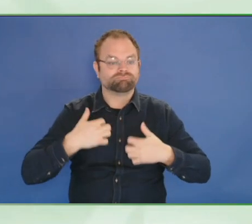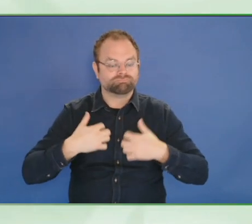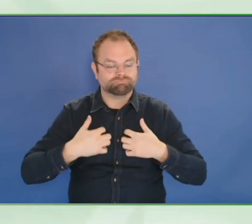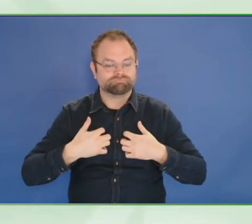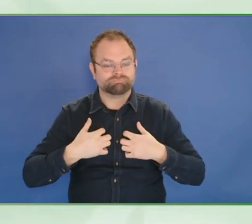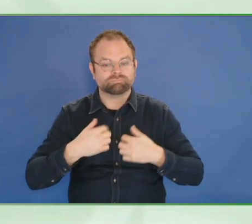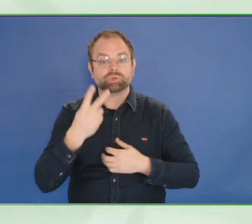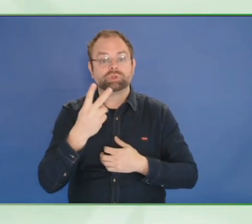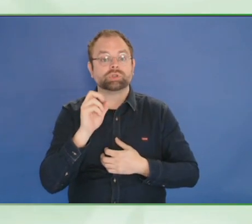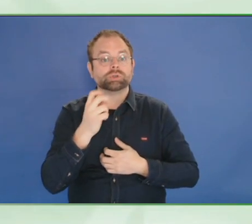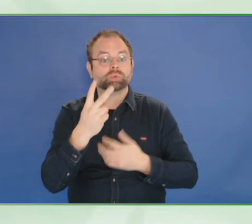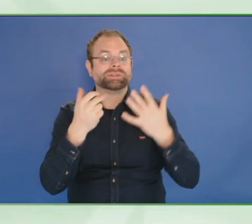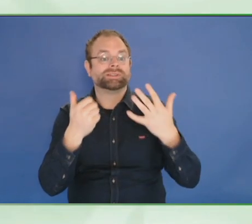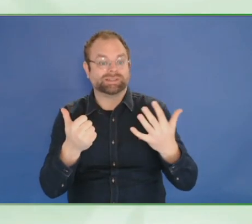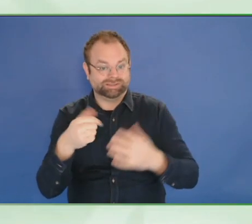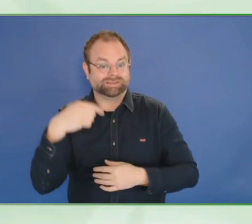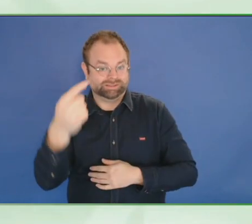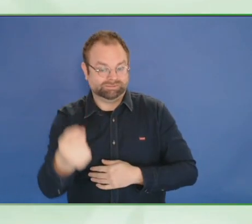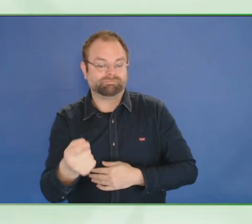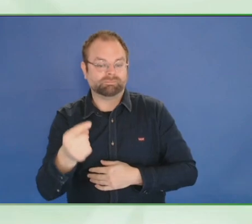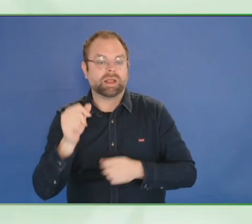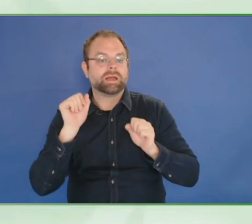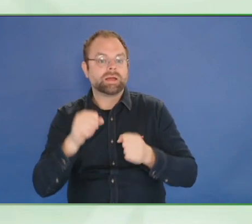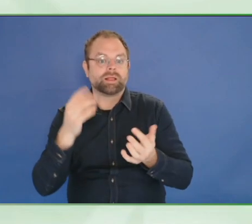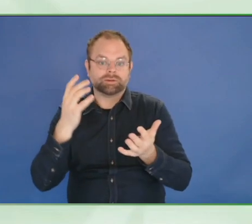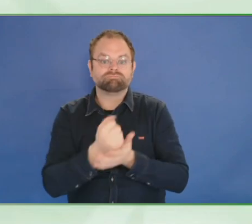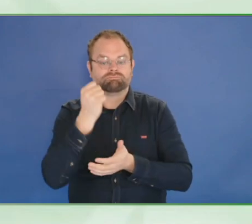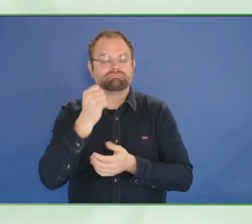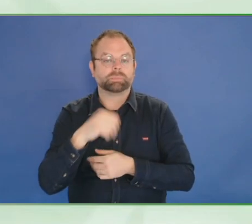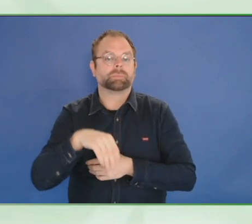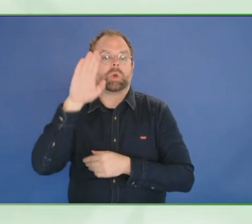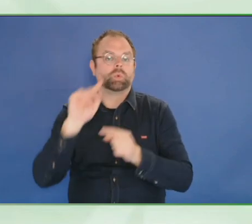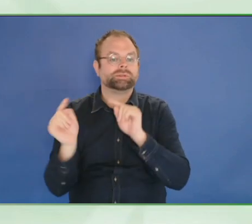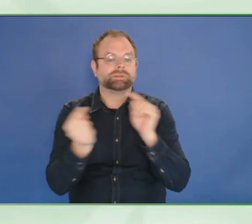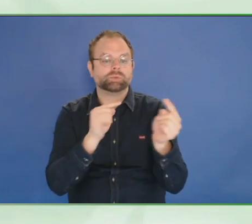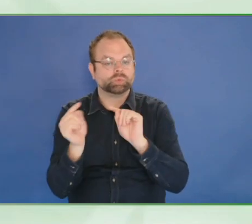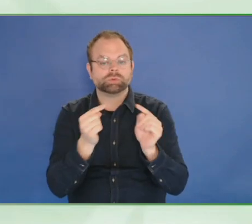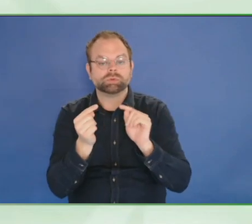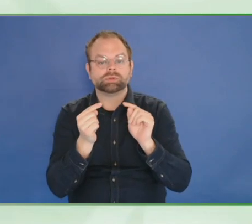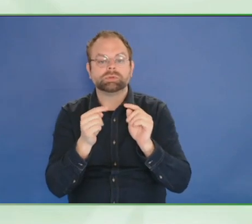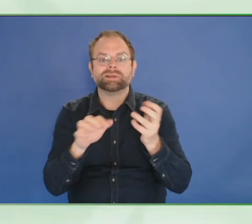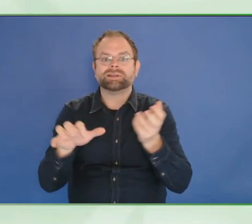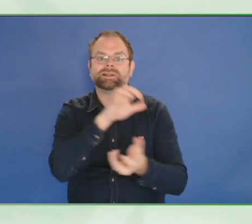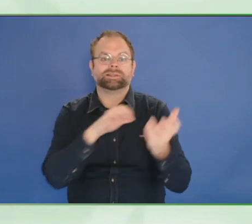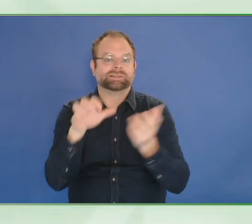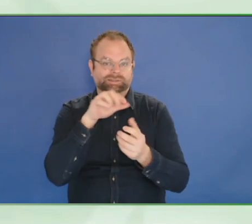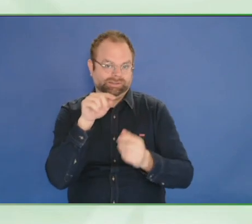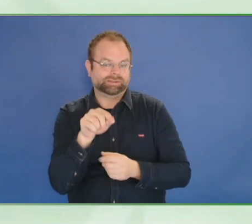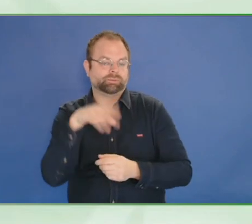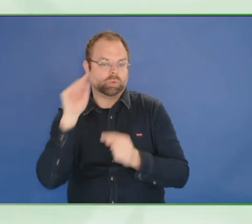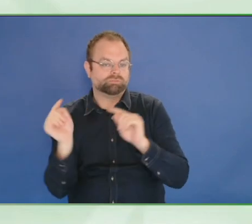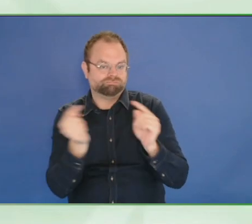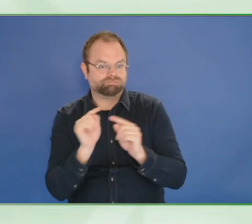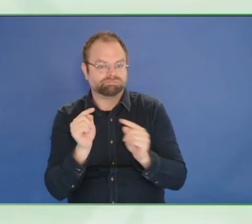opportunity to discuss crisis in greater detail will be one we can all have.